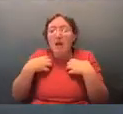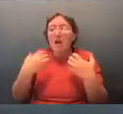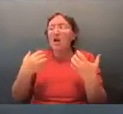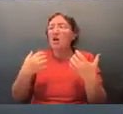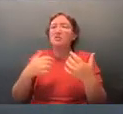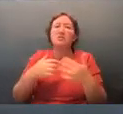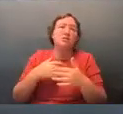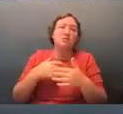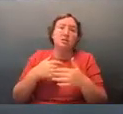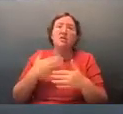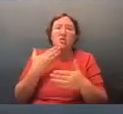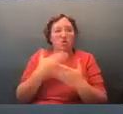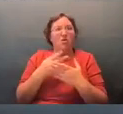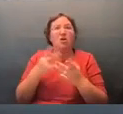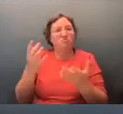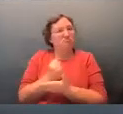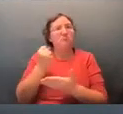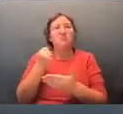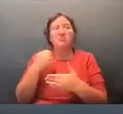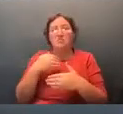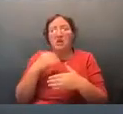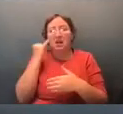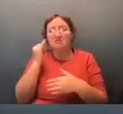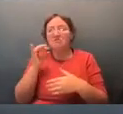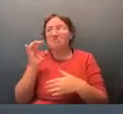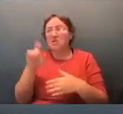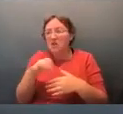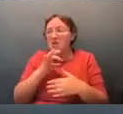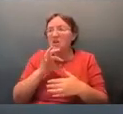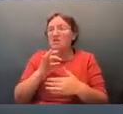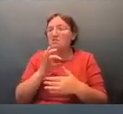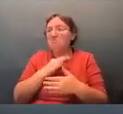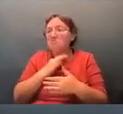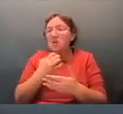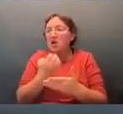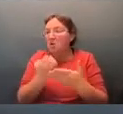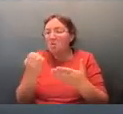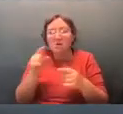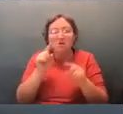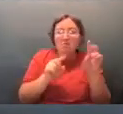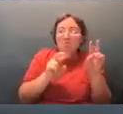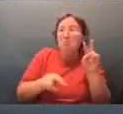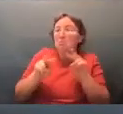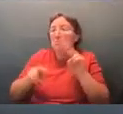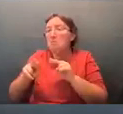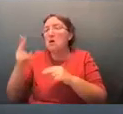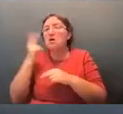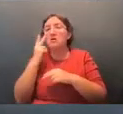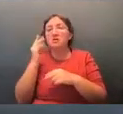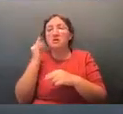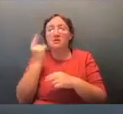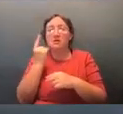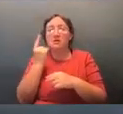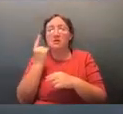So stopping in here, you can see if there is anything that you are interested in purchasing at